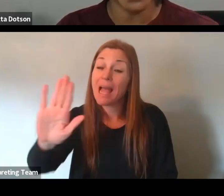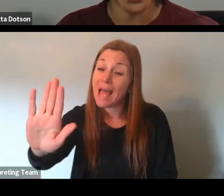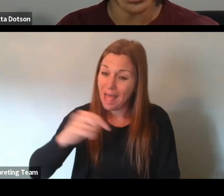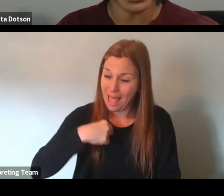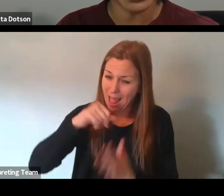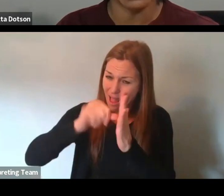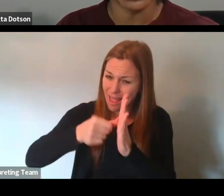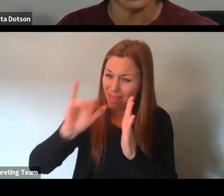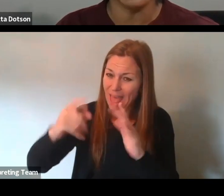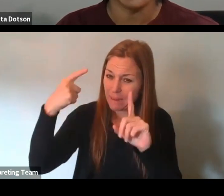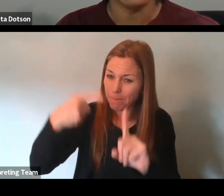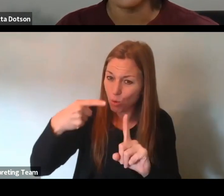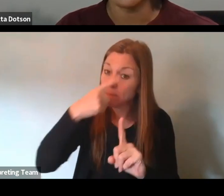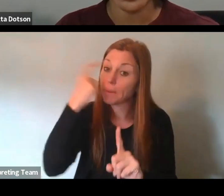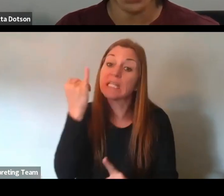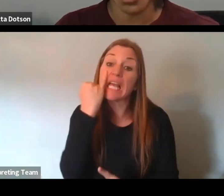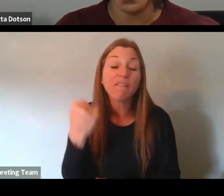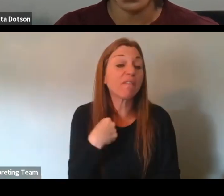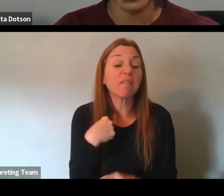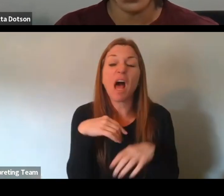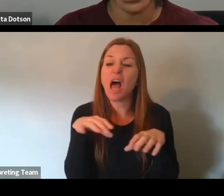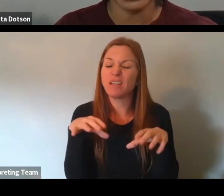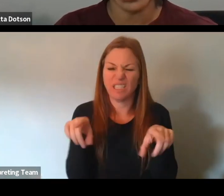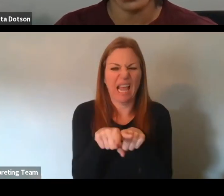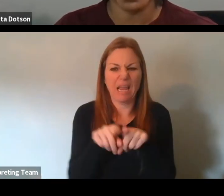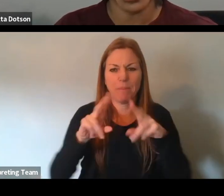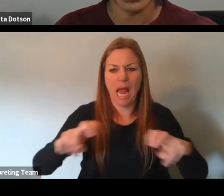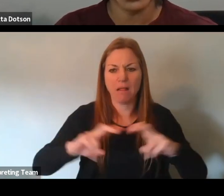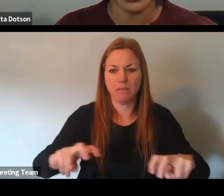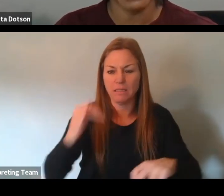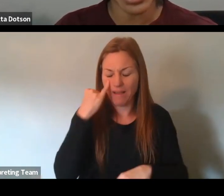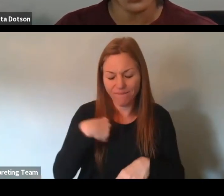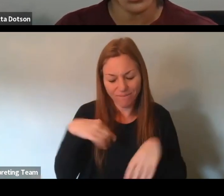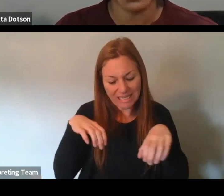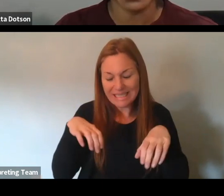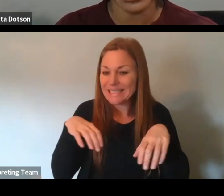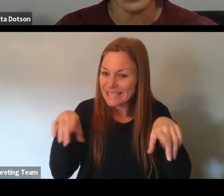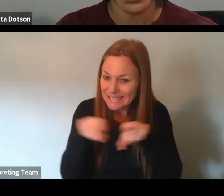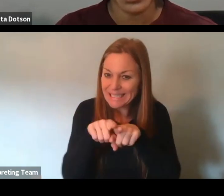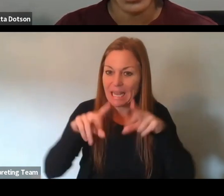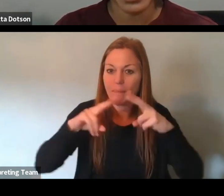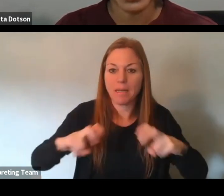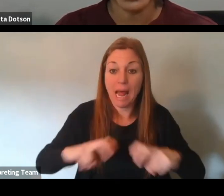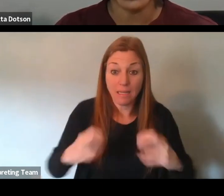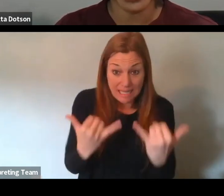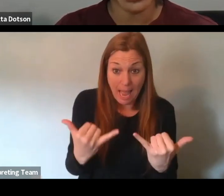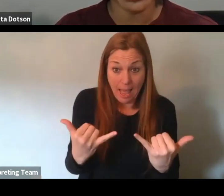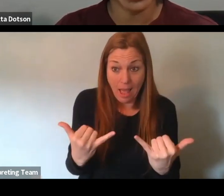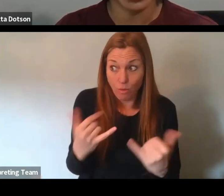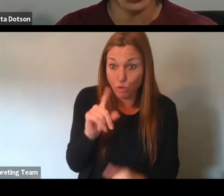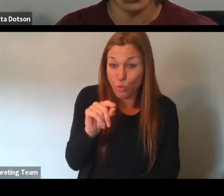more understanding and acknowledgement that we need to be more transparent when it comes to reporting different aspects